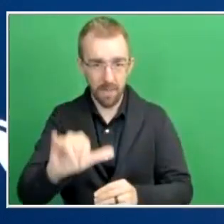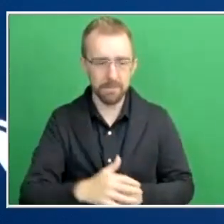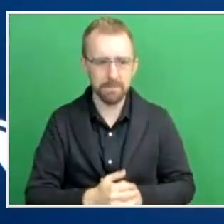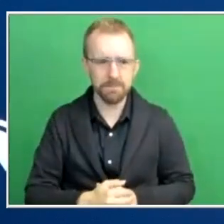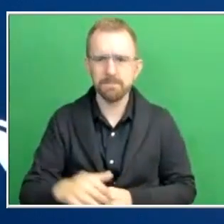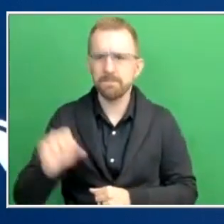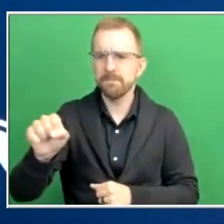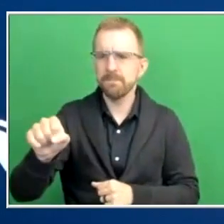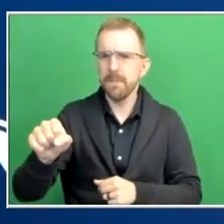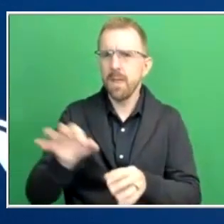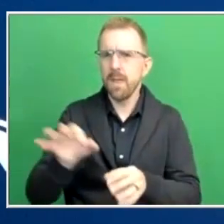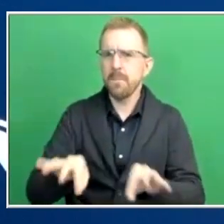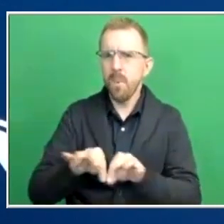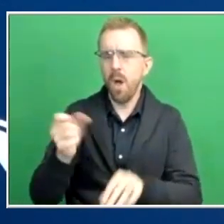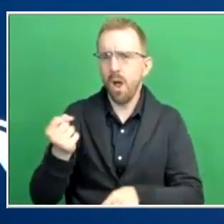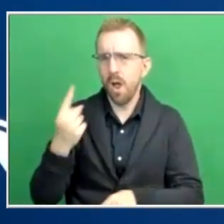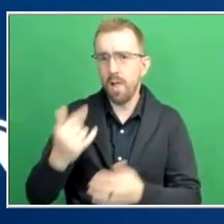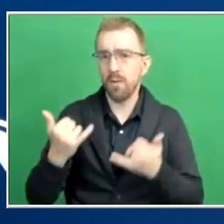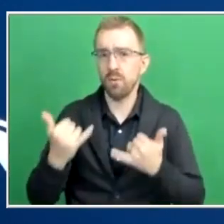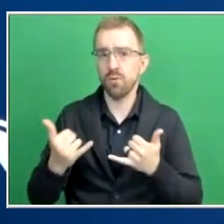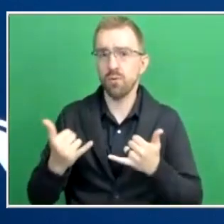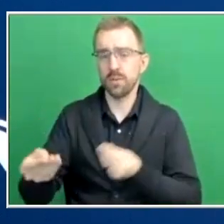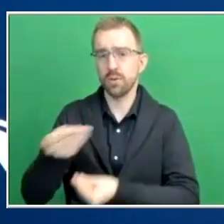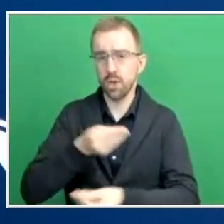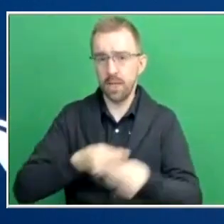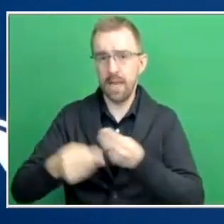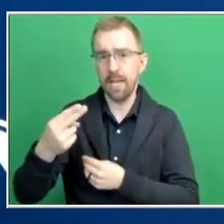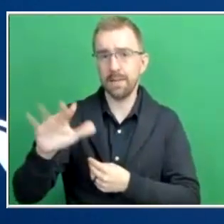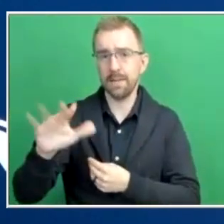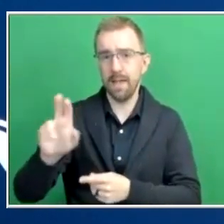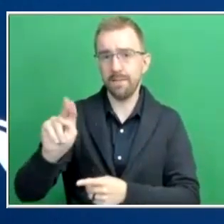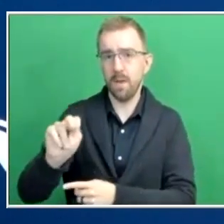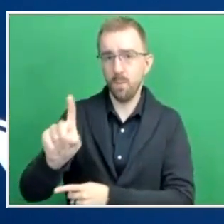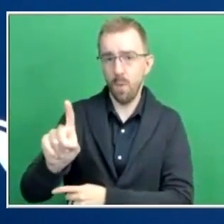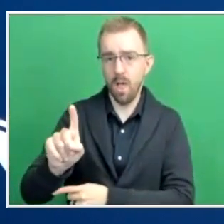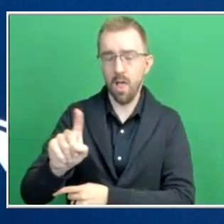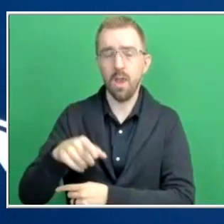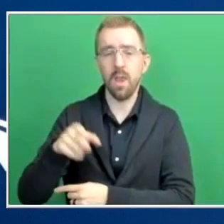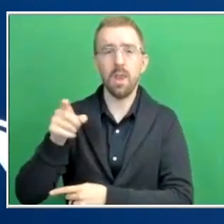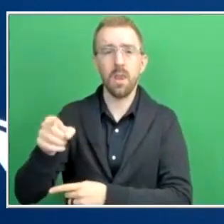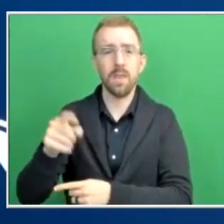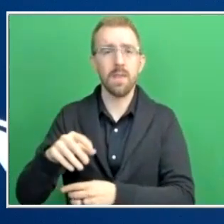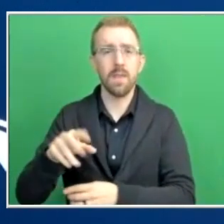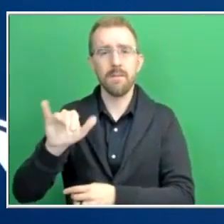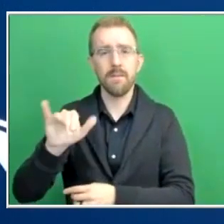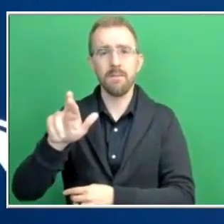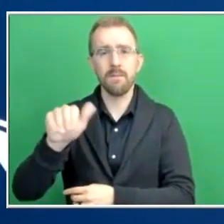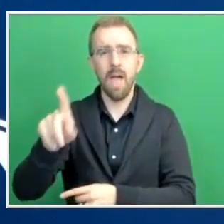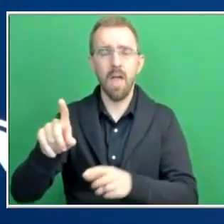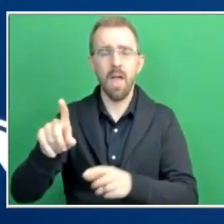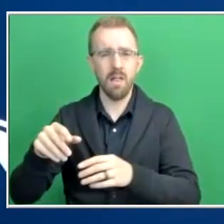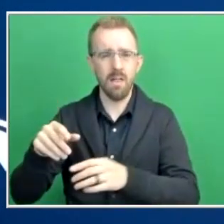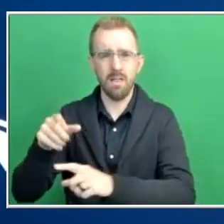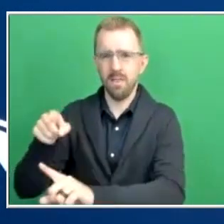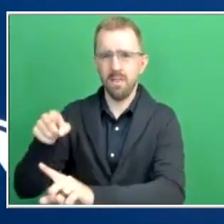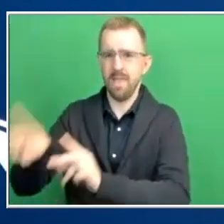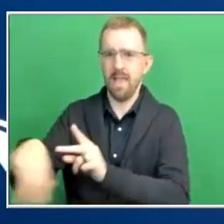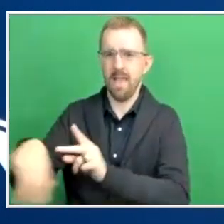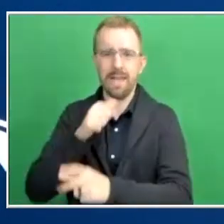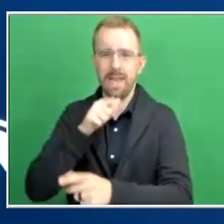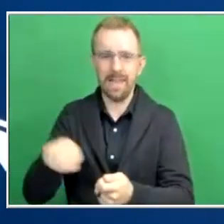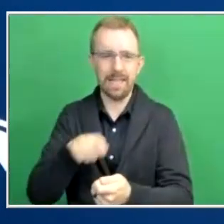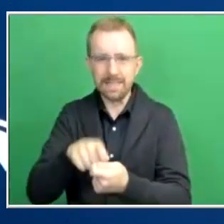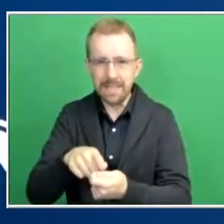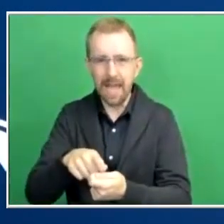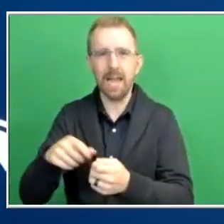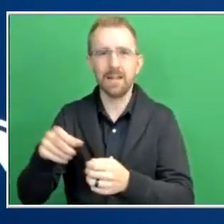to understand that this current circulating H5N1 clade or viral strain is not the exact strain that was